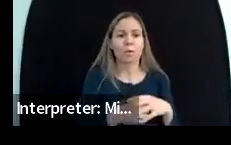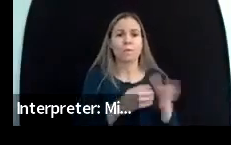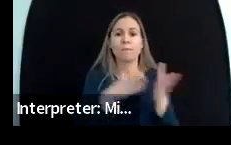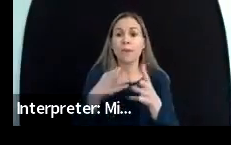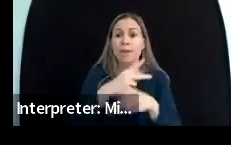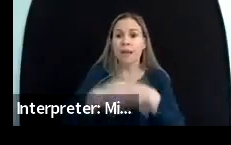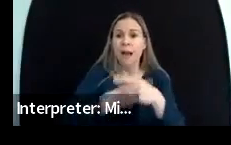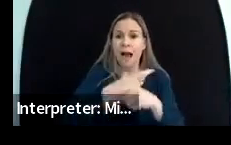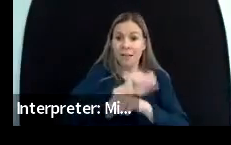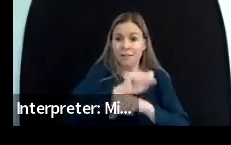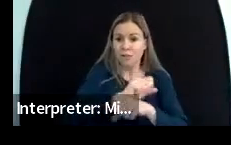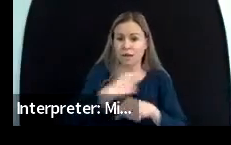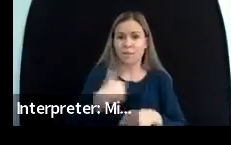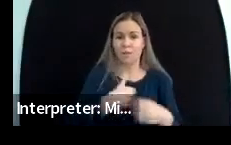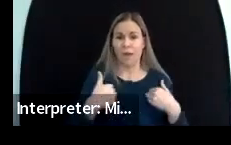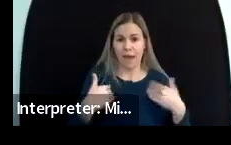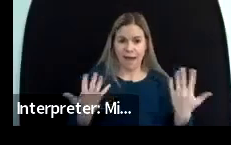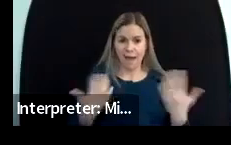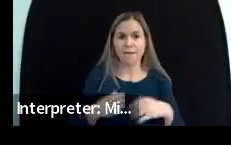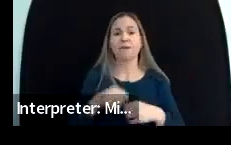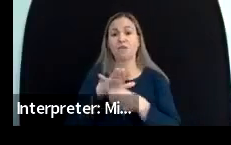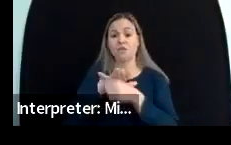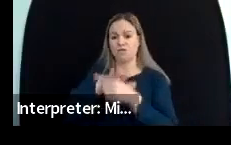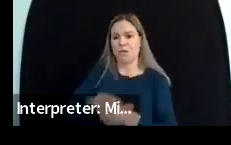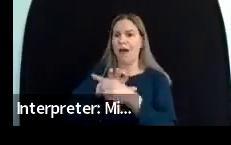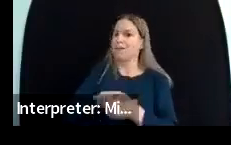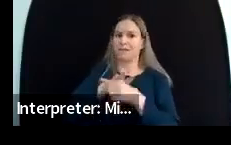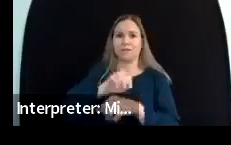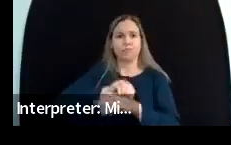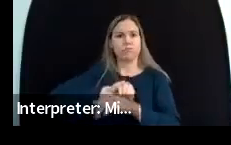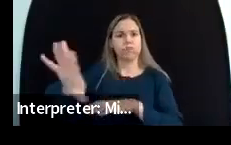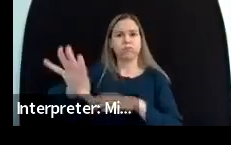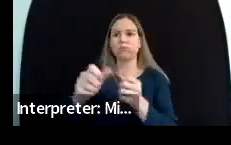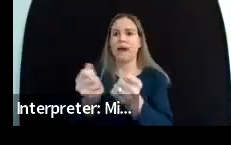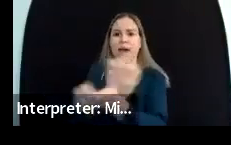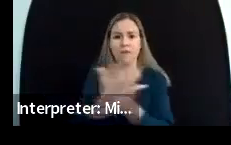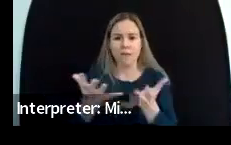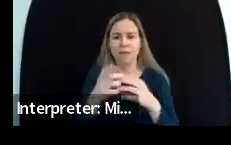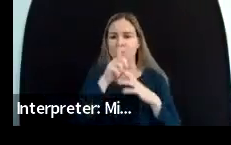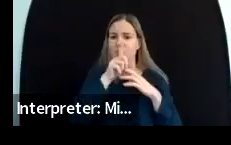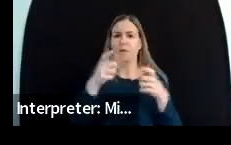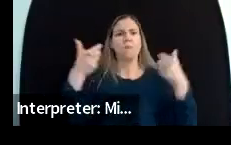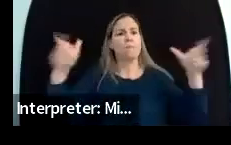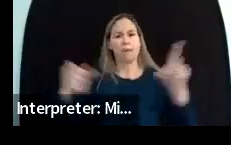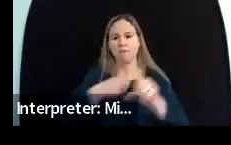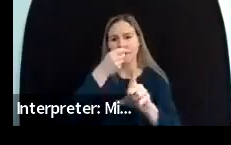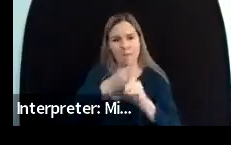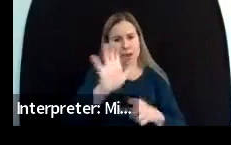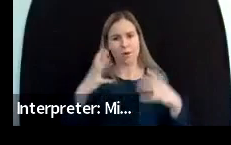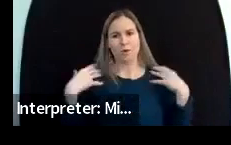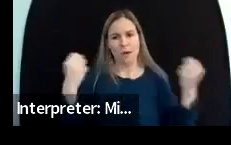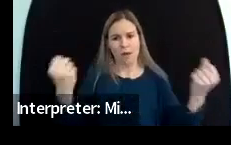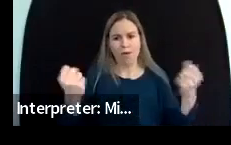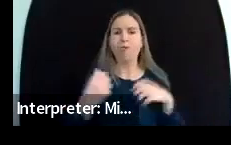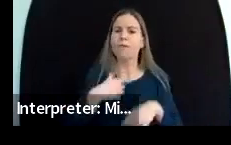course, is in here, but it's caused by so many things and causes so many things, has an incredible impact on our health. And that